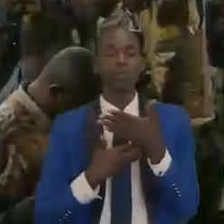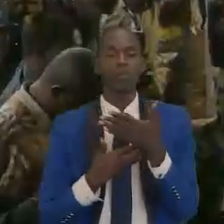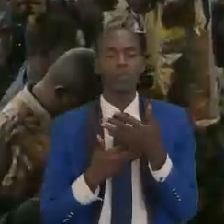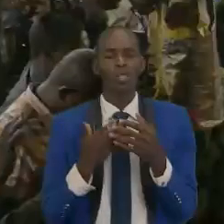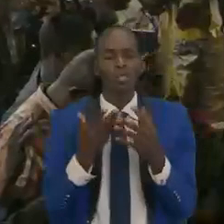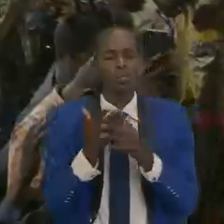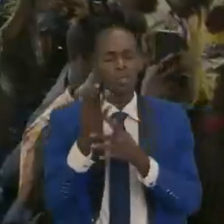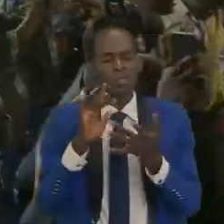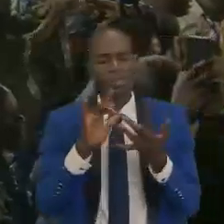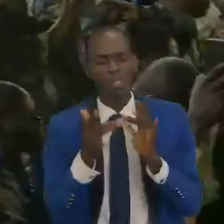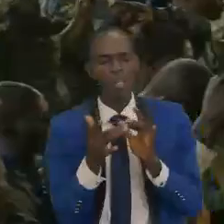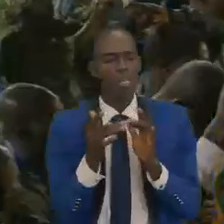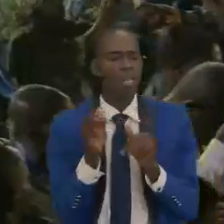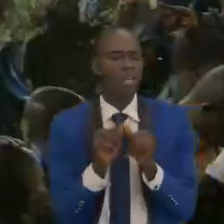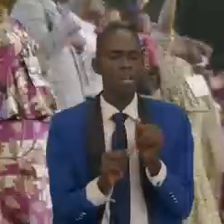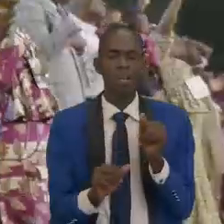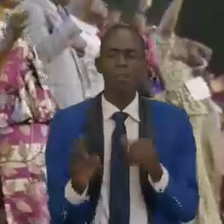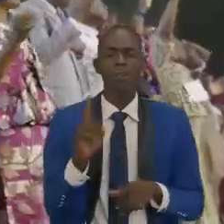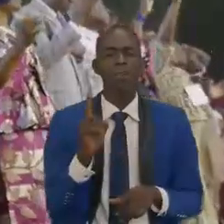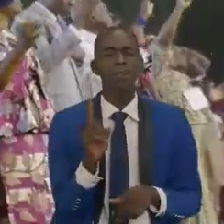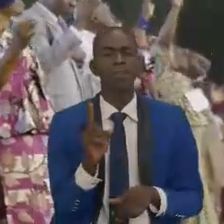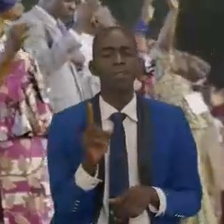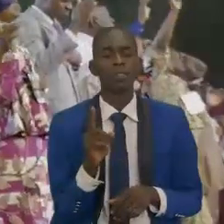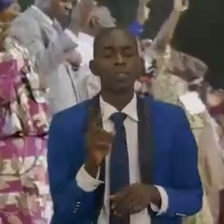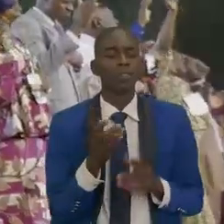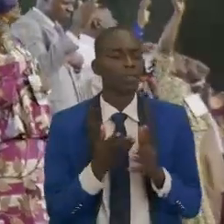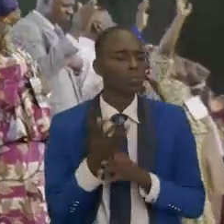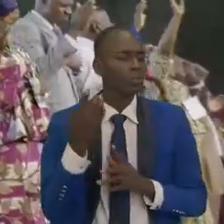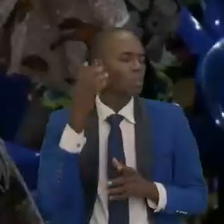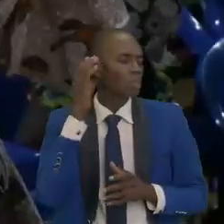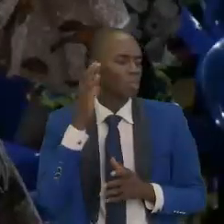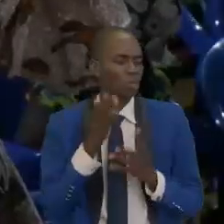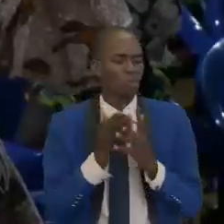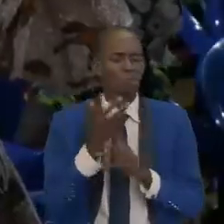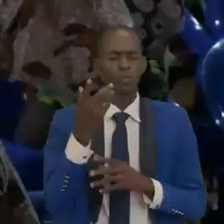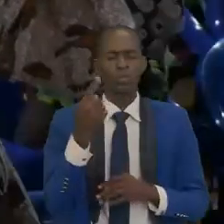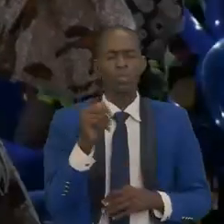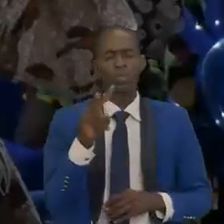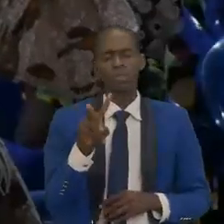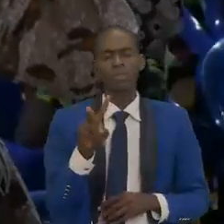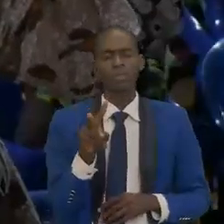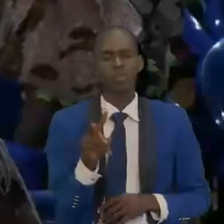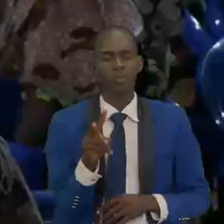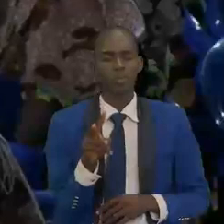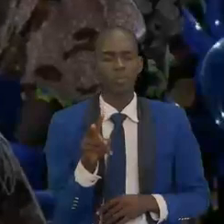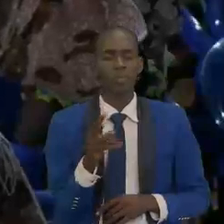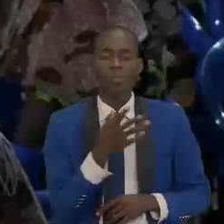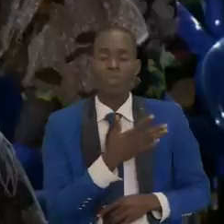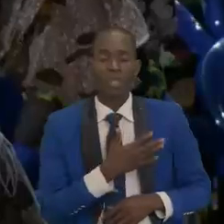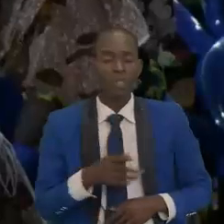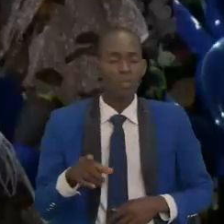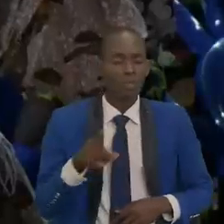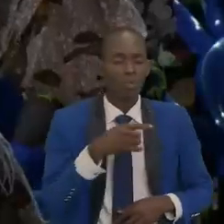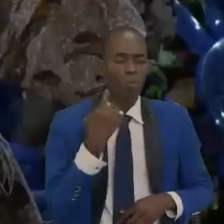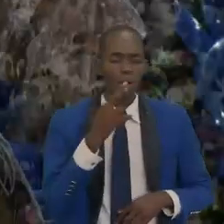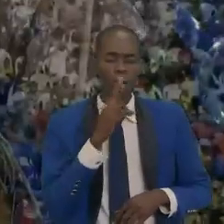online, everywhere, over the radio, over the television, and those who are connected